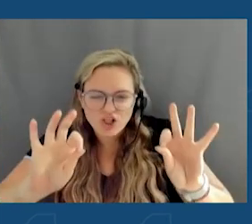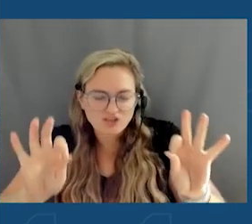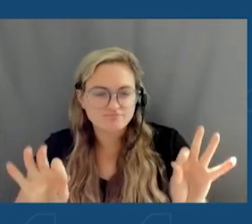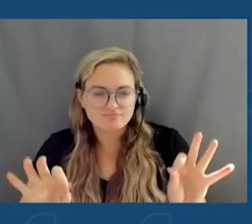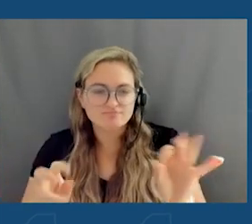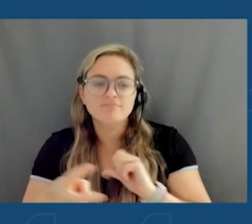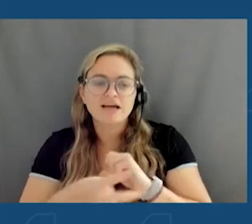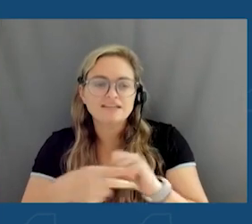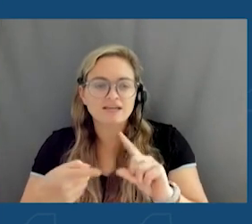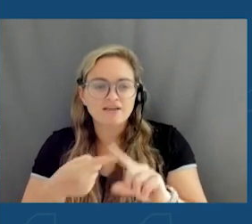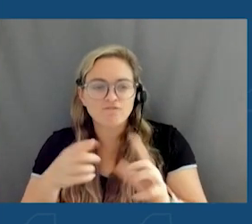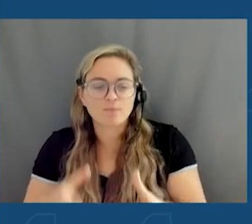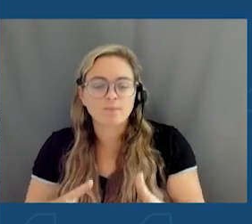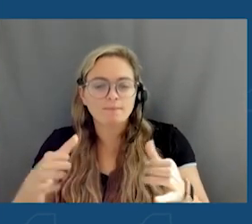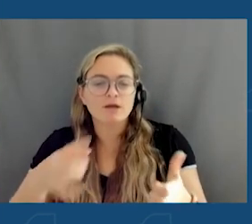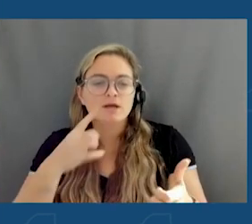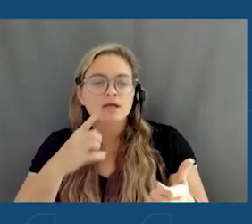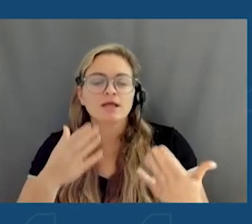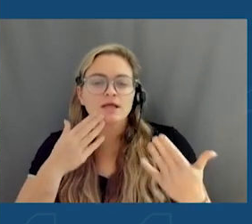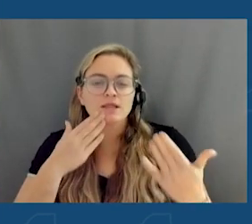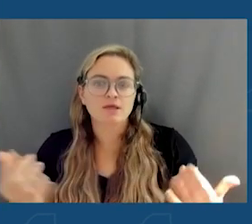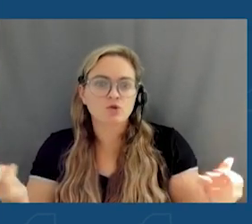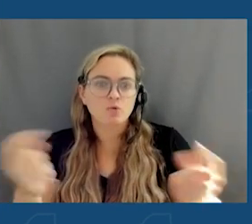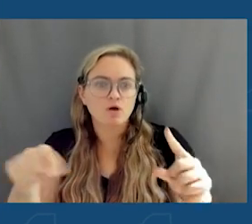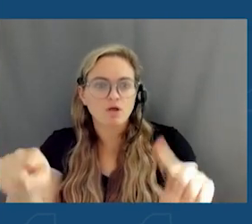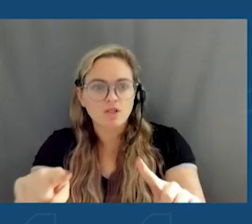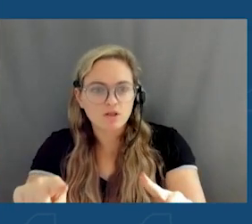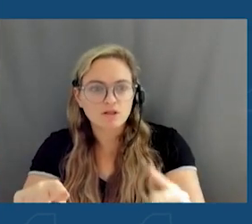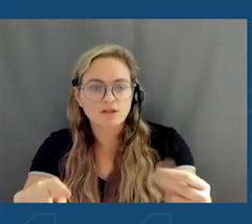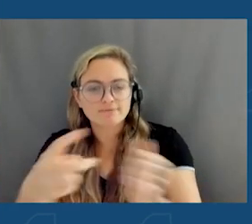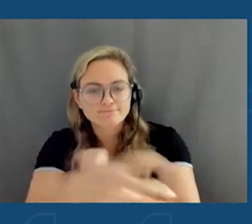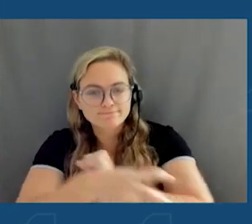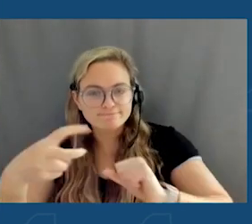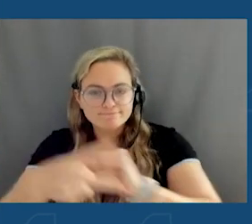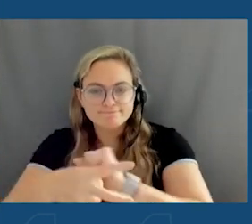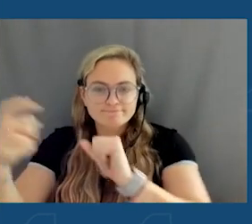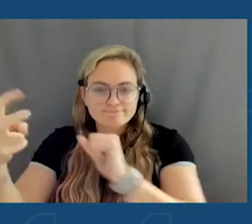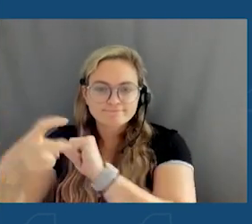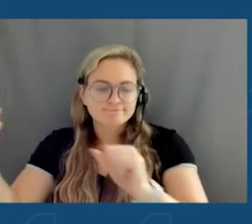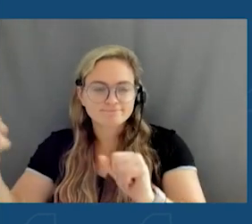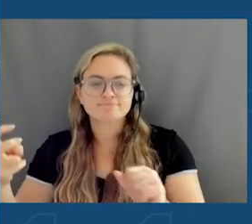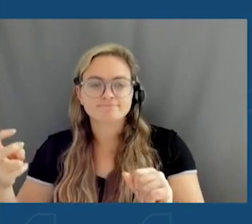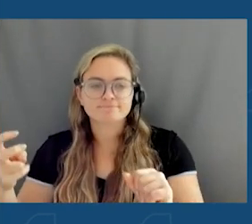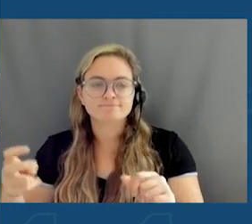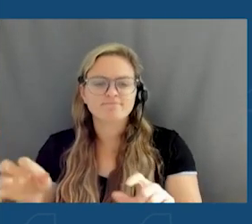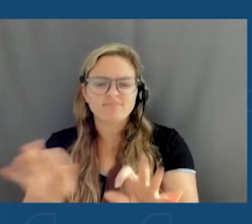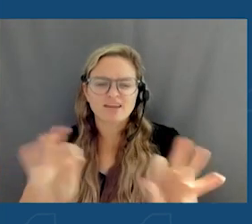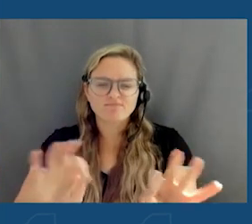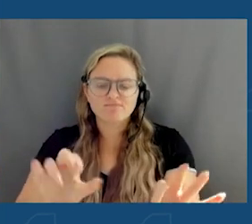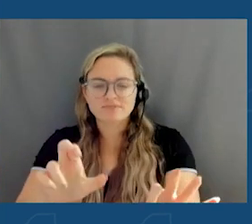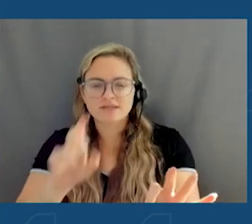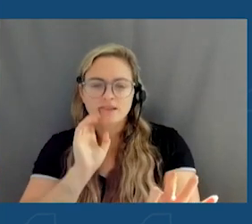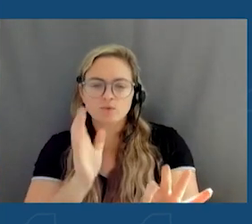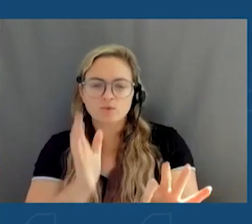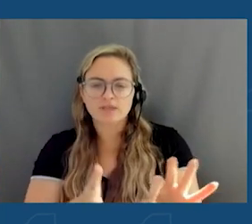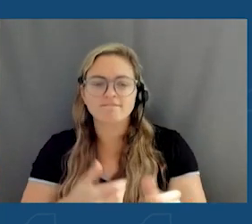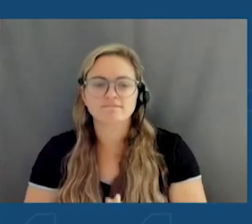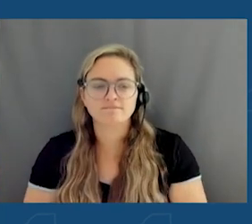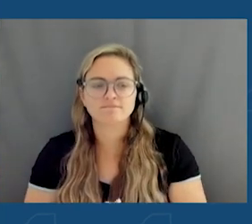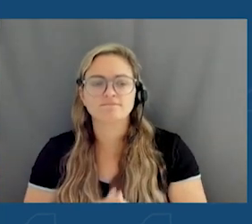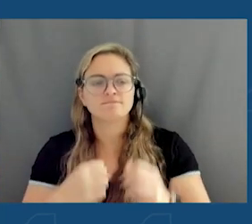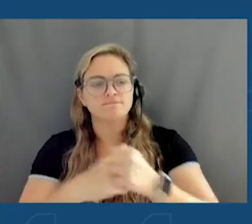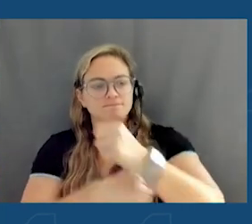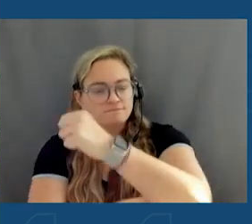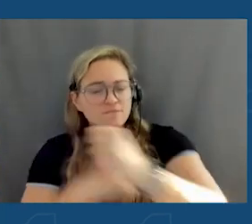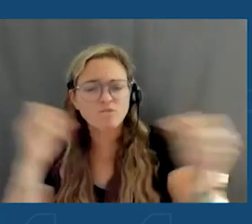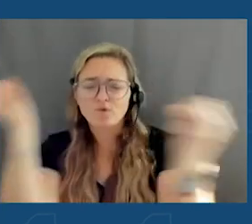from a bucket. Thank you to L&M, who let me get in and literally shovel out the little bit of sand that was left. The infrastructure for our